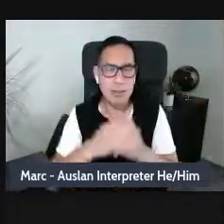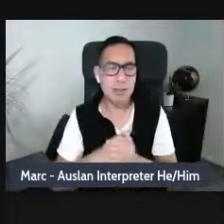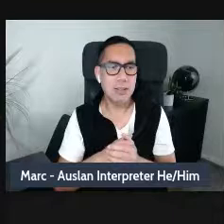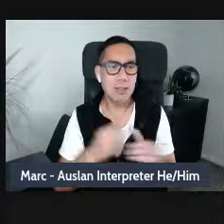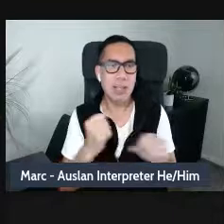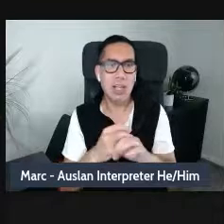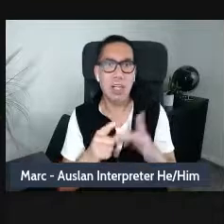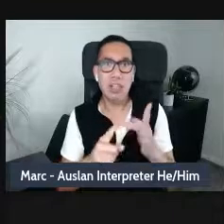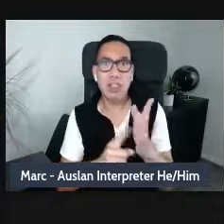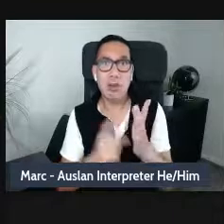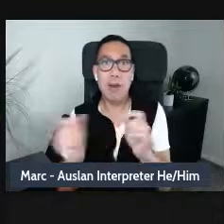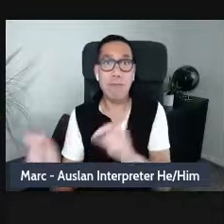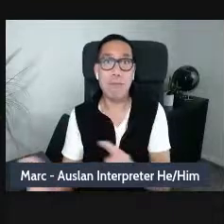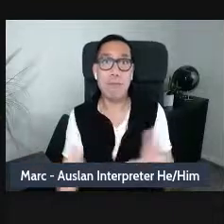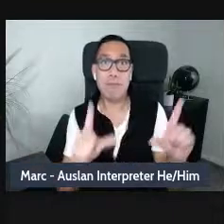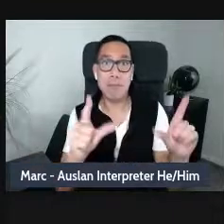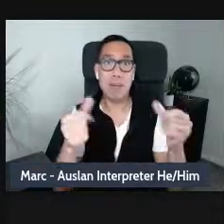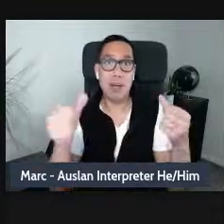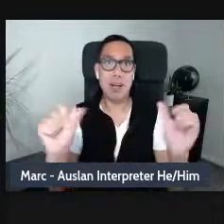now.